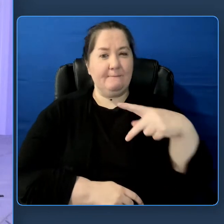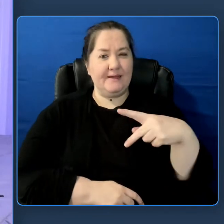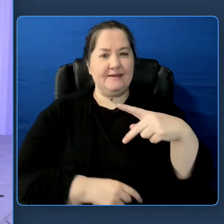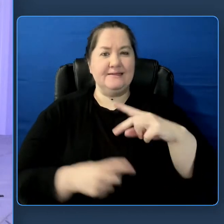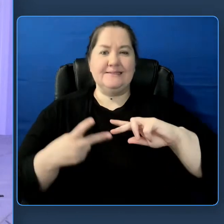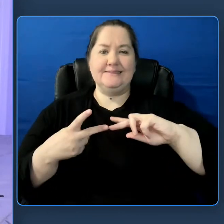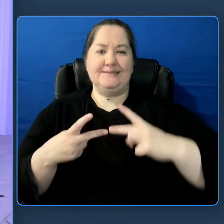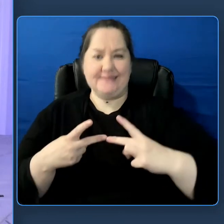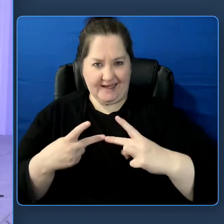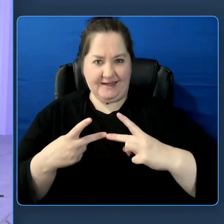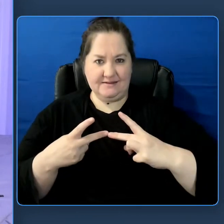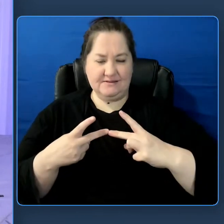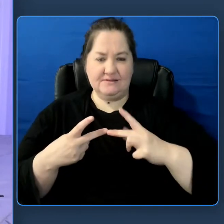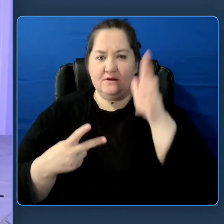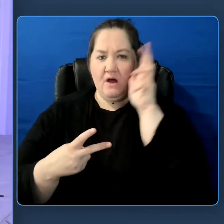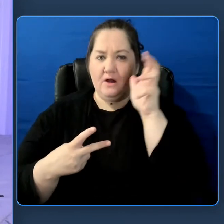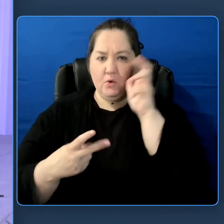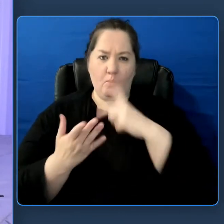second audio programming.